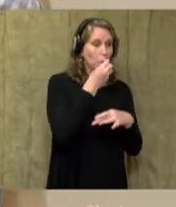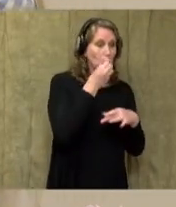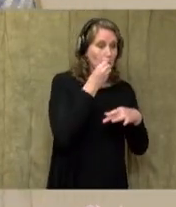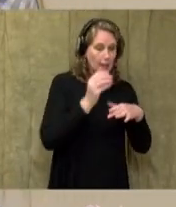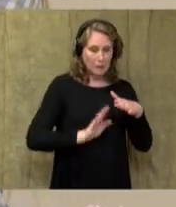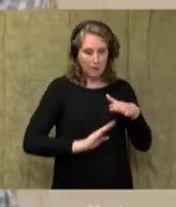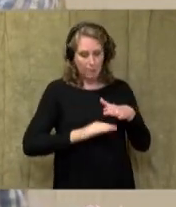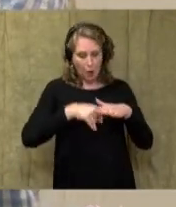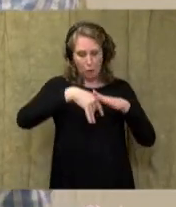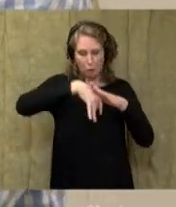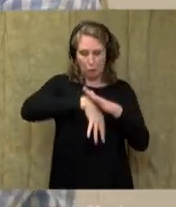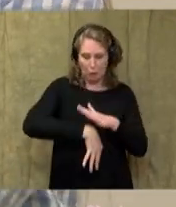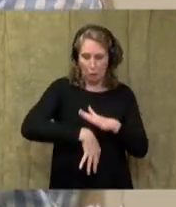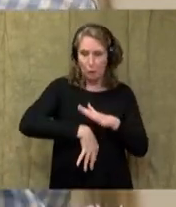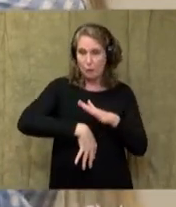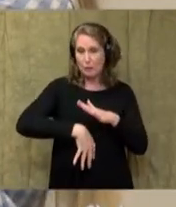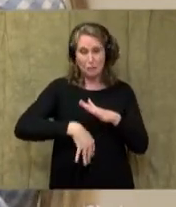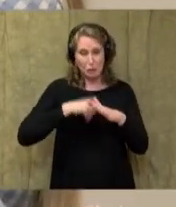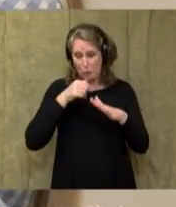the bottom are roots.